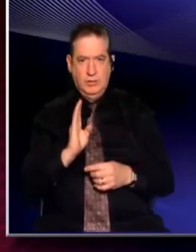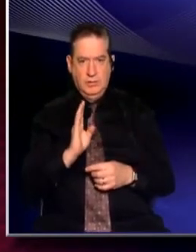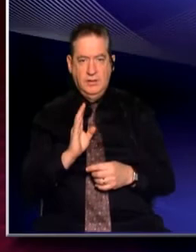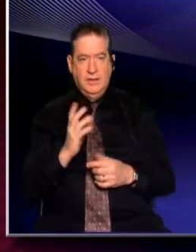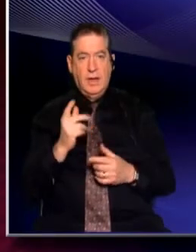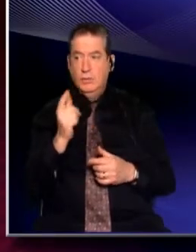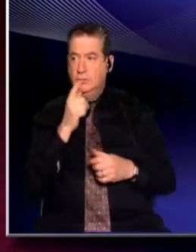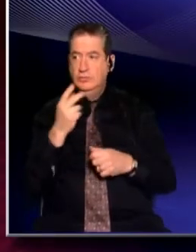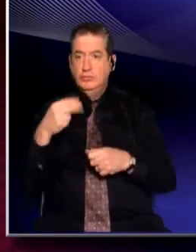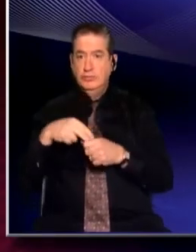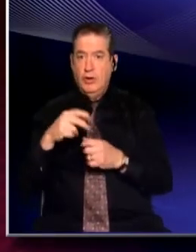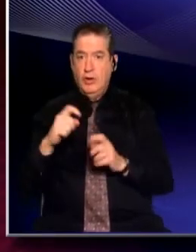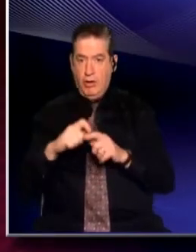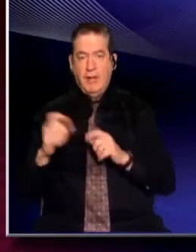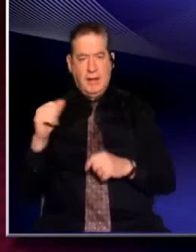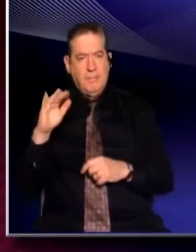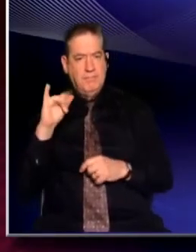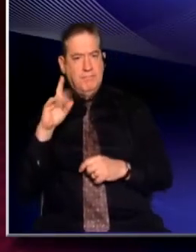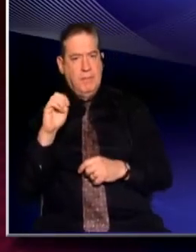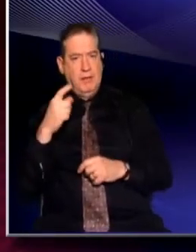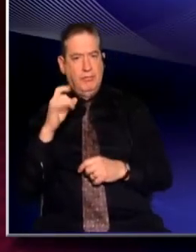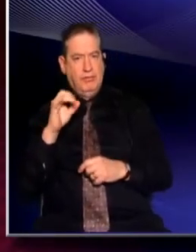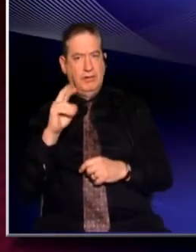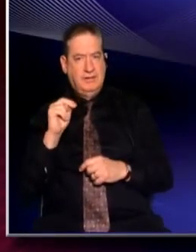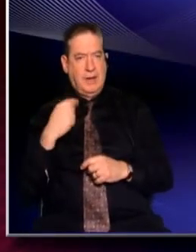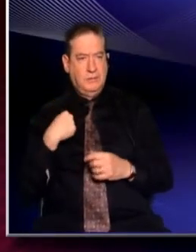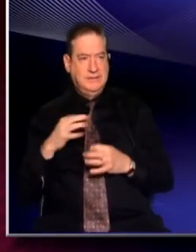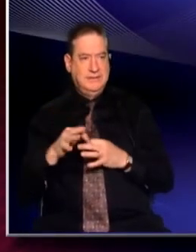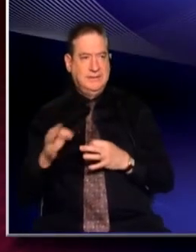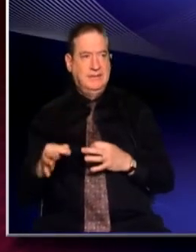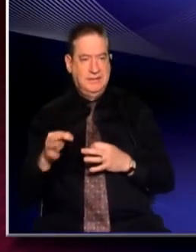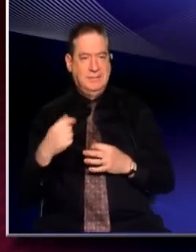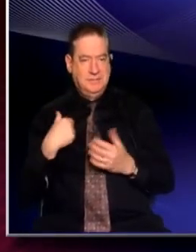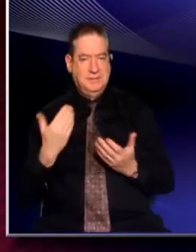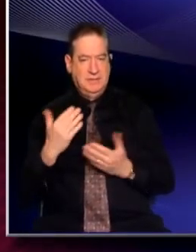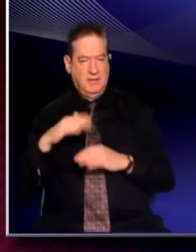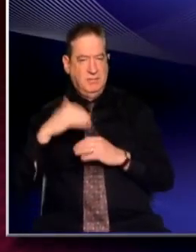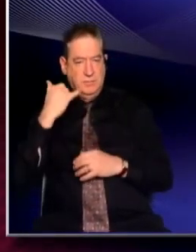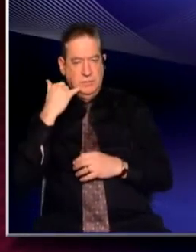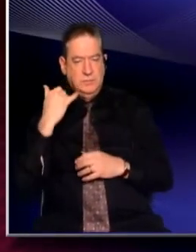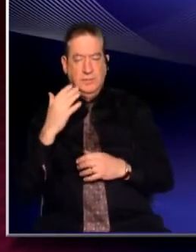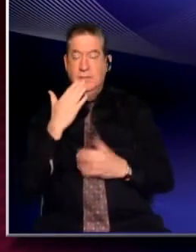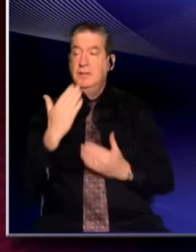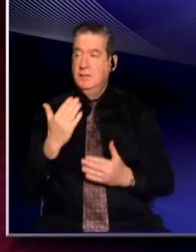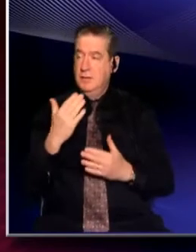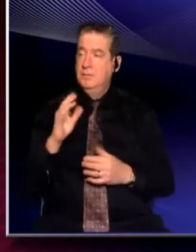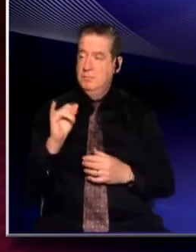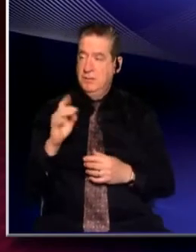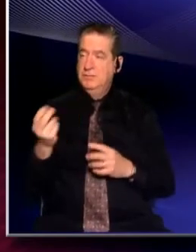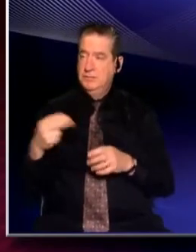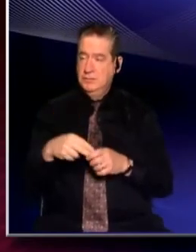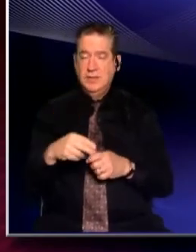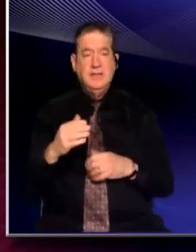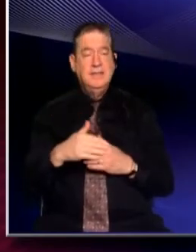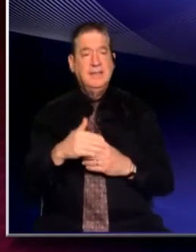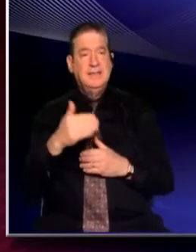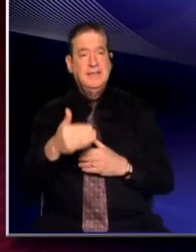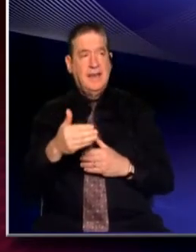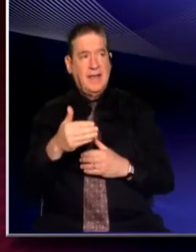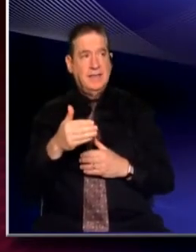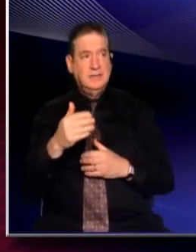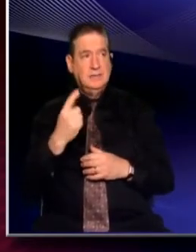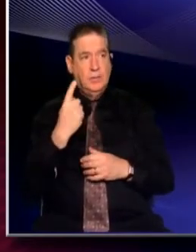call? Yeah, this is Mike Gordon. Sorry, I was delayed. Great. Thank you, Mike. Thanks for joining. Next is